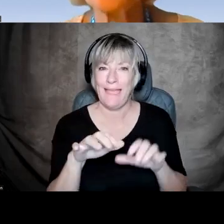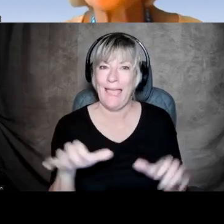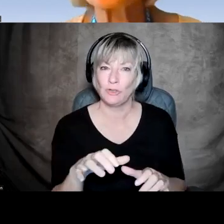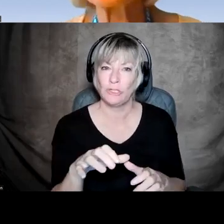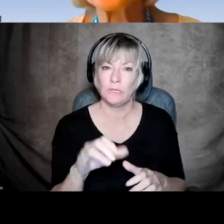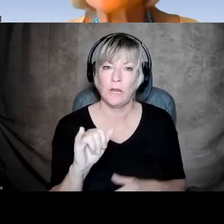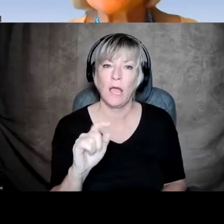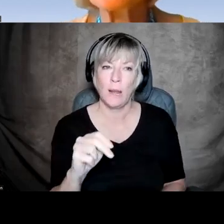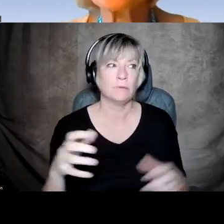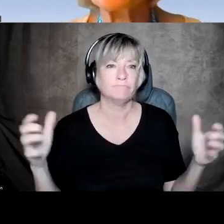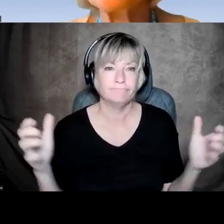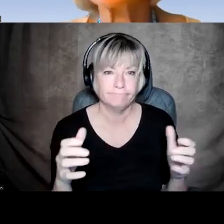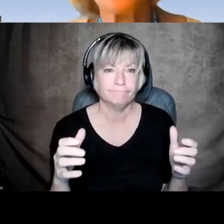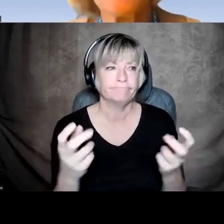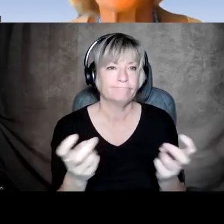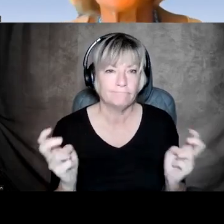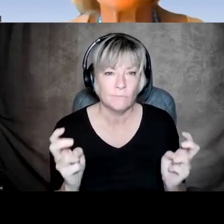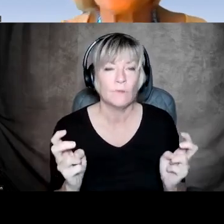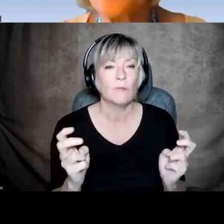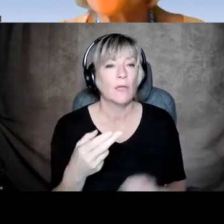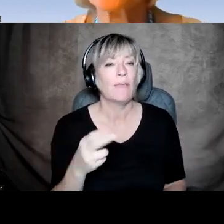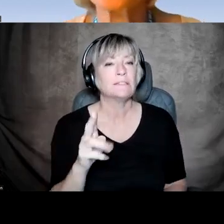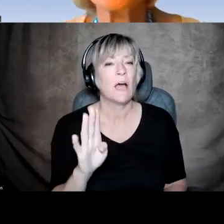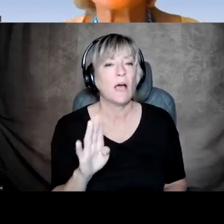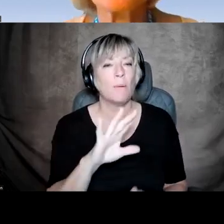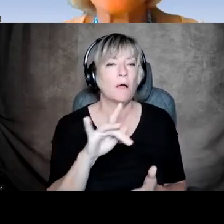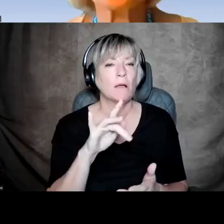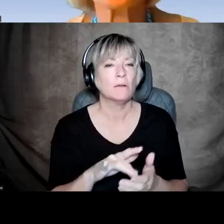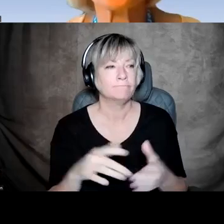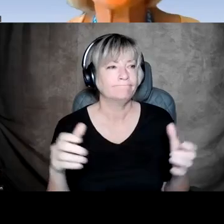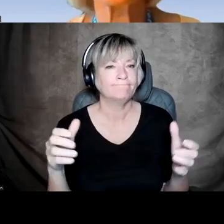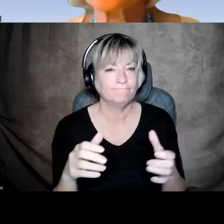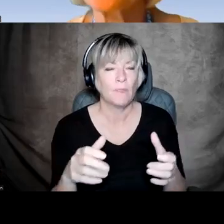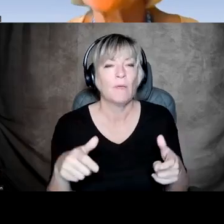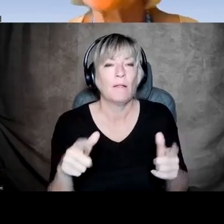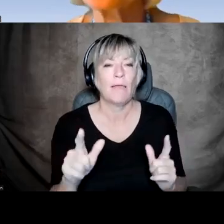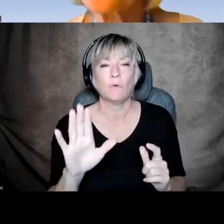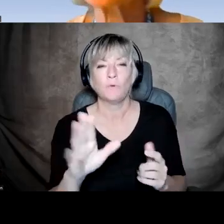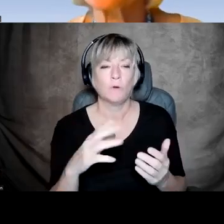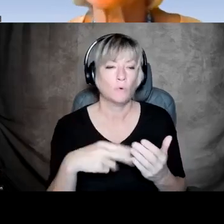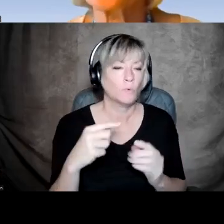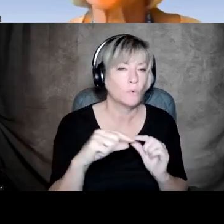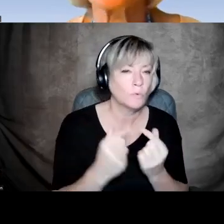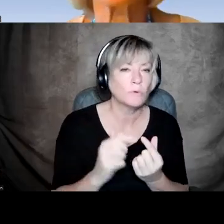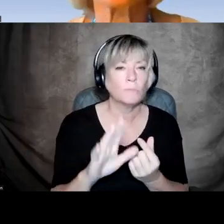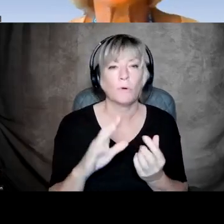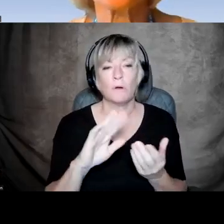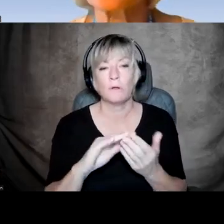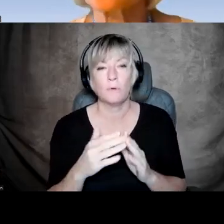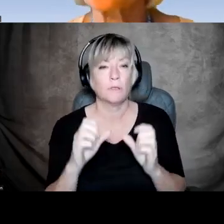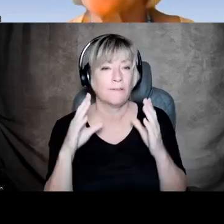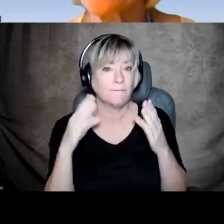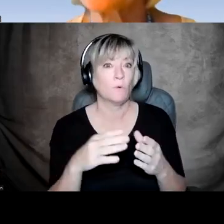table. And this committee is a hub. It's a hub where it allows your group, your community to focus on improvements within